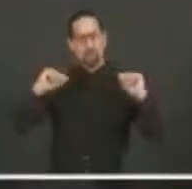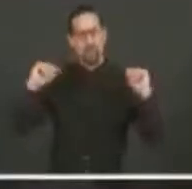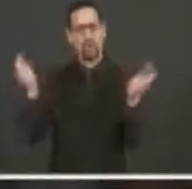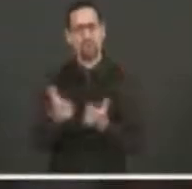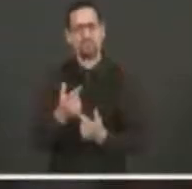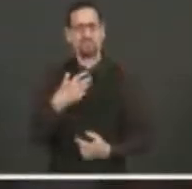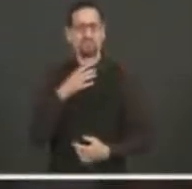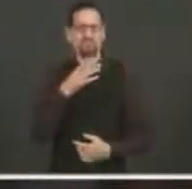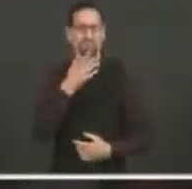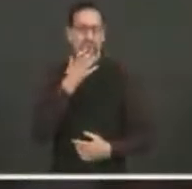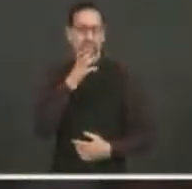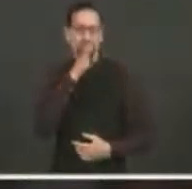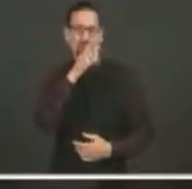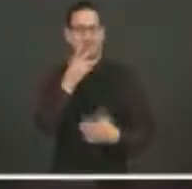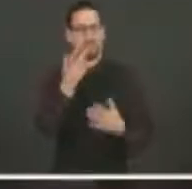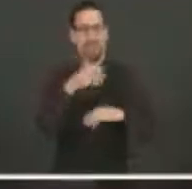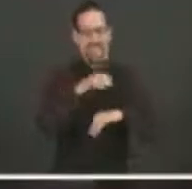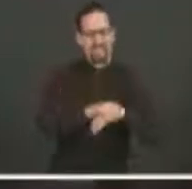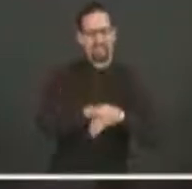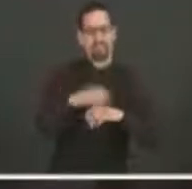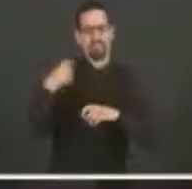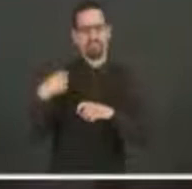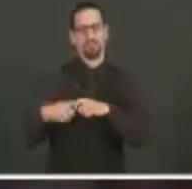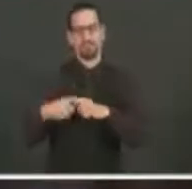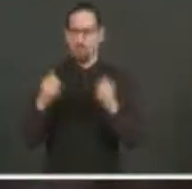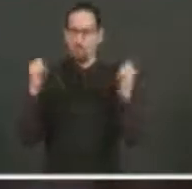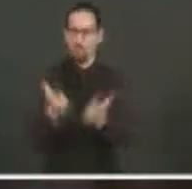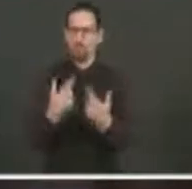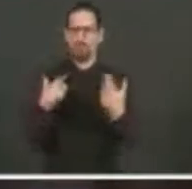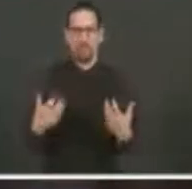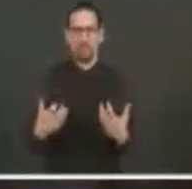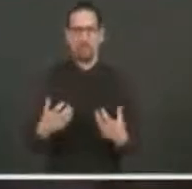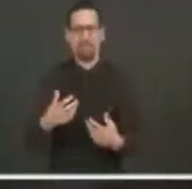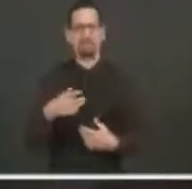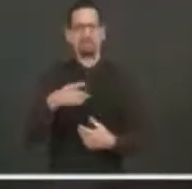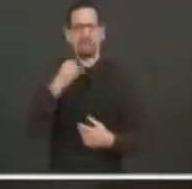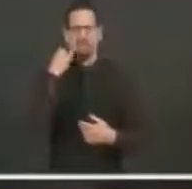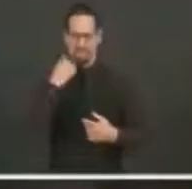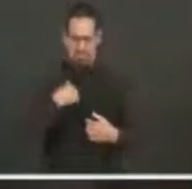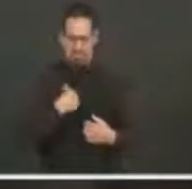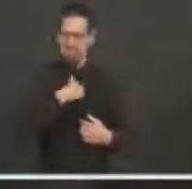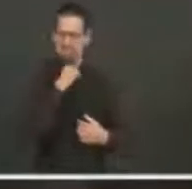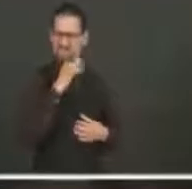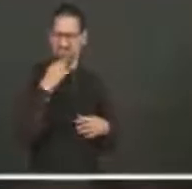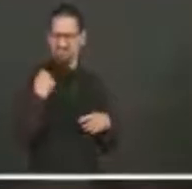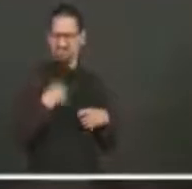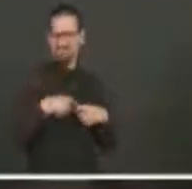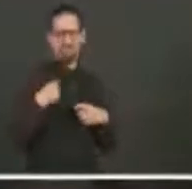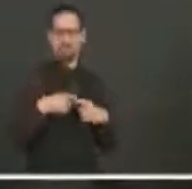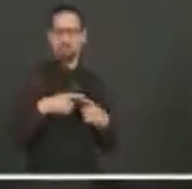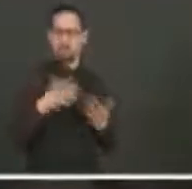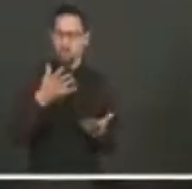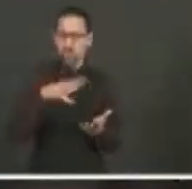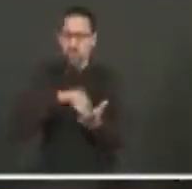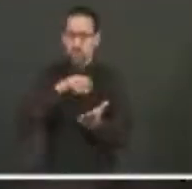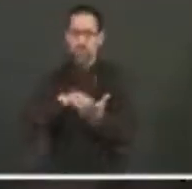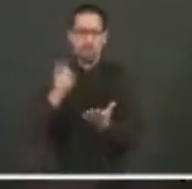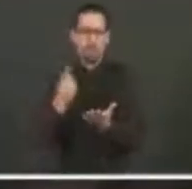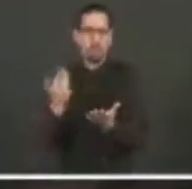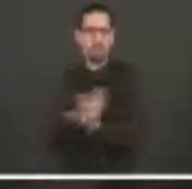Spanish during this session, maybe you'll catch a few words. It's also a good experience for us all. So I'm excited to announce